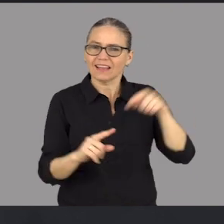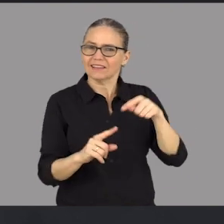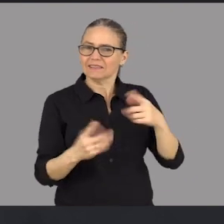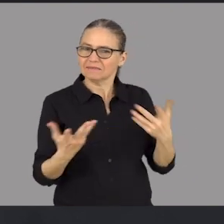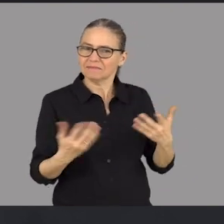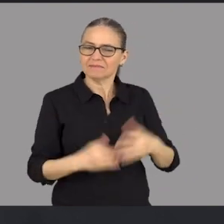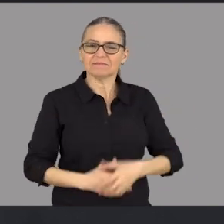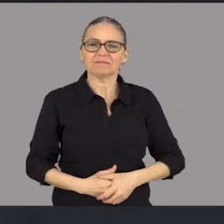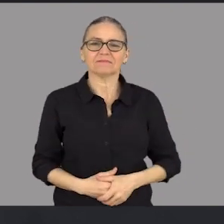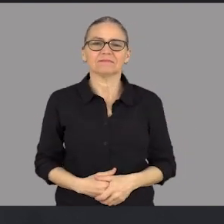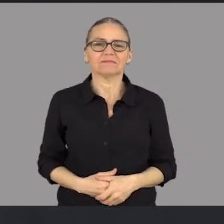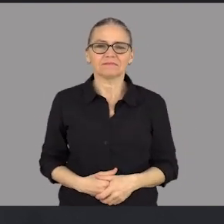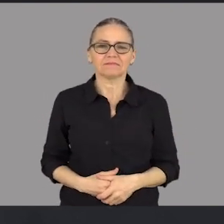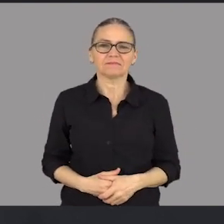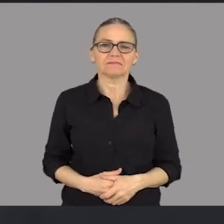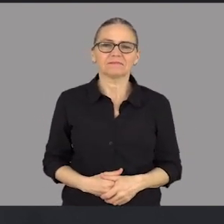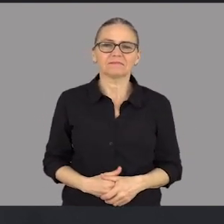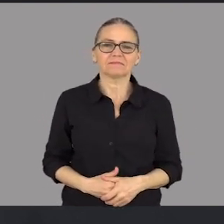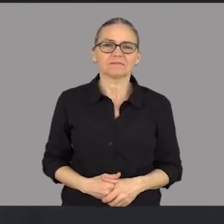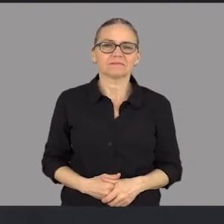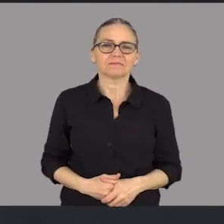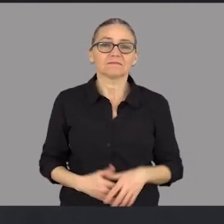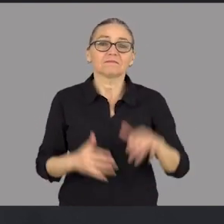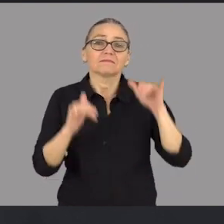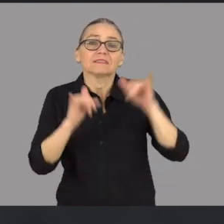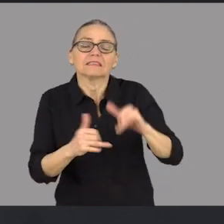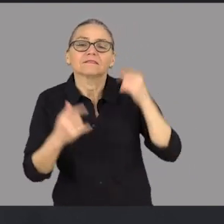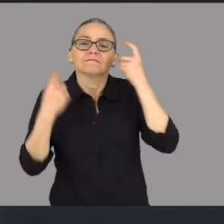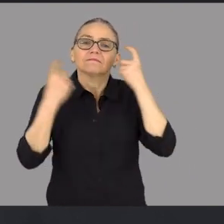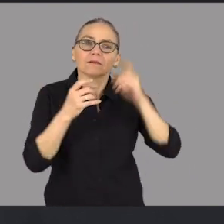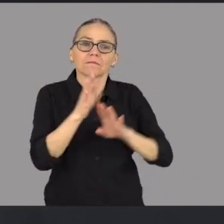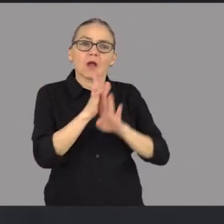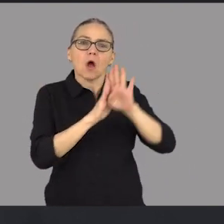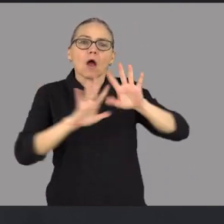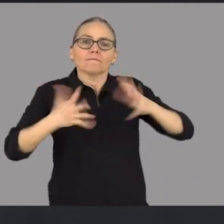perception in the community immensely. So